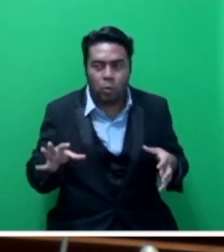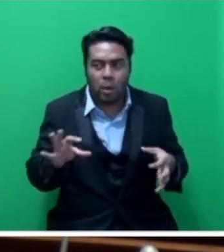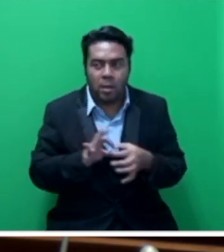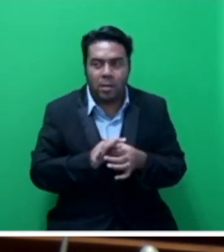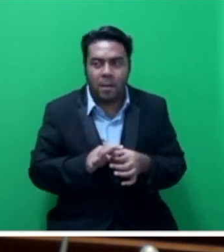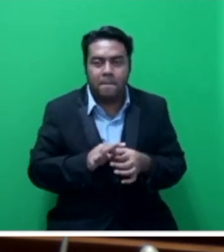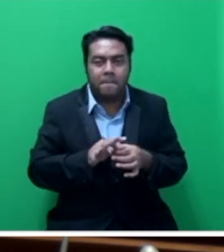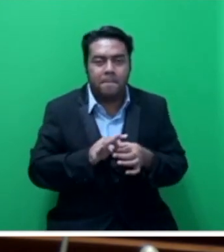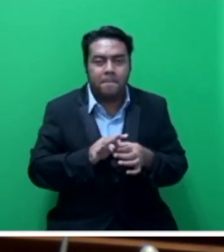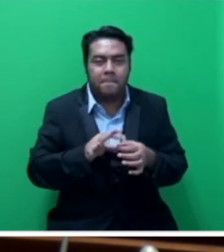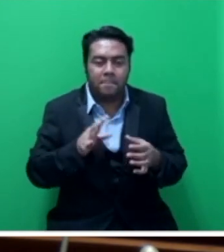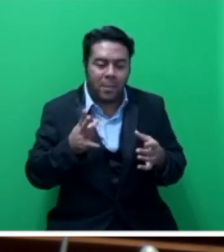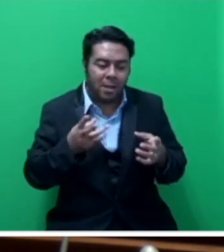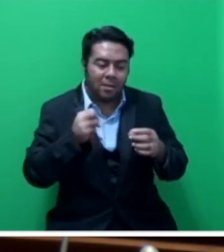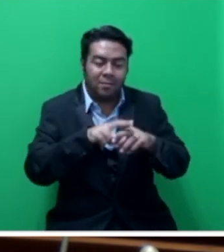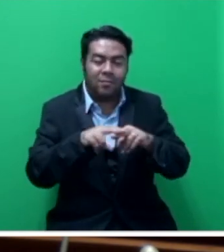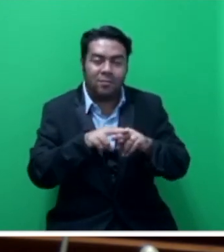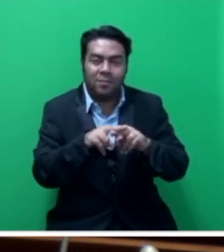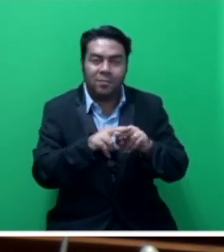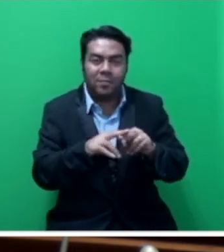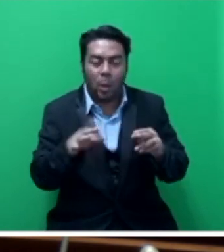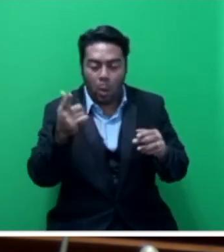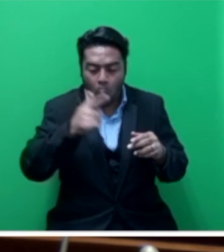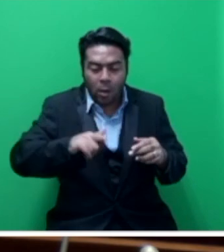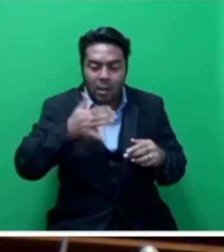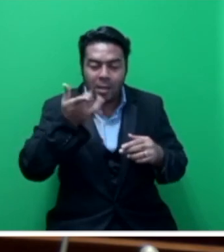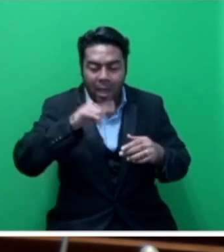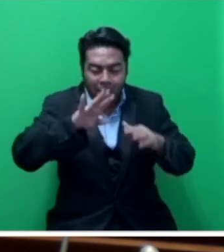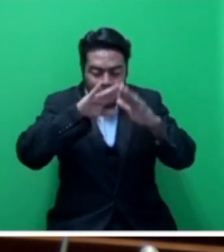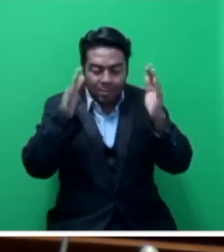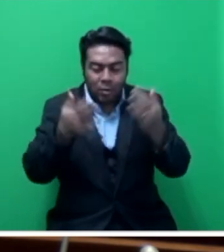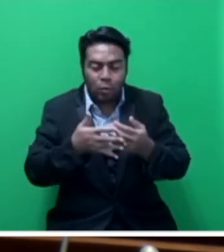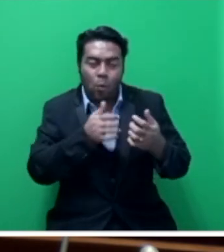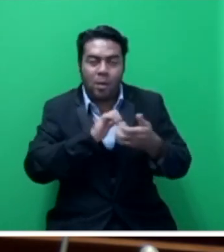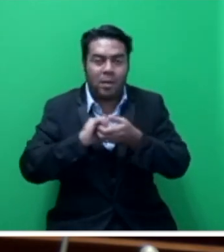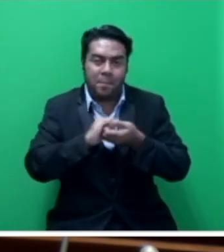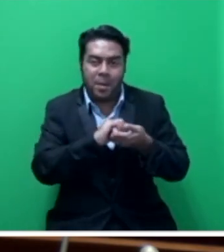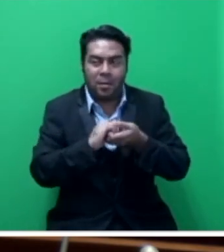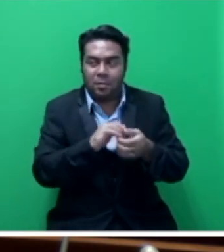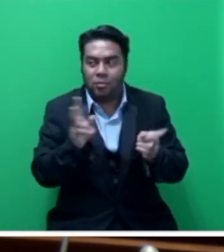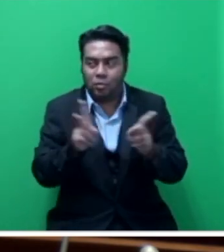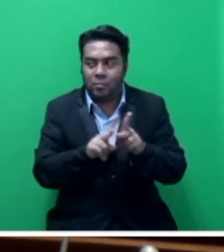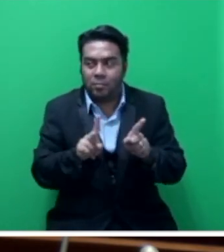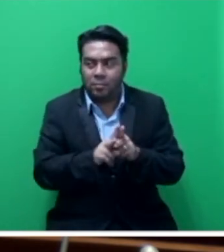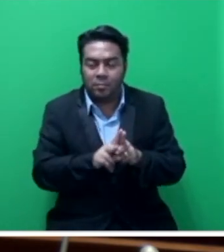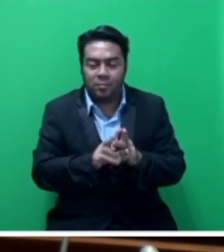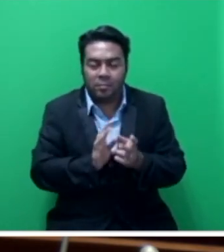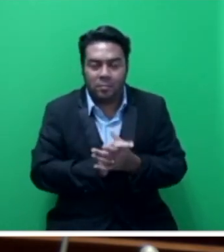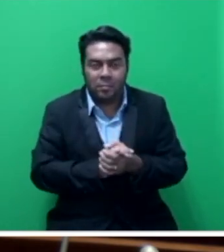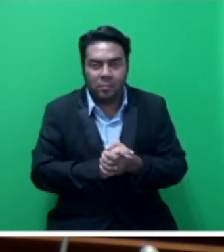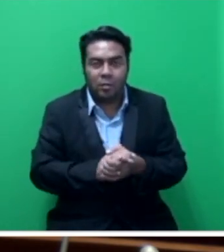Fijian businesses locally and abroad and collaborate with the Fiji tourism sector to ensure